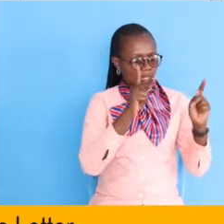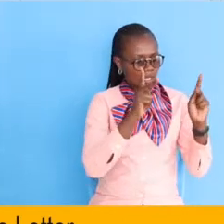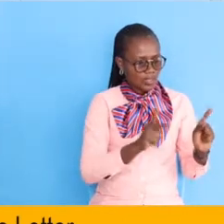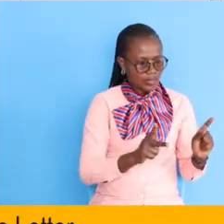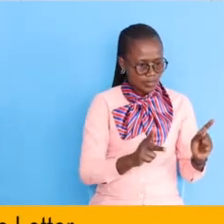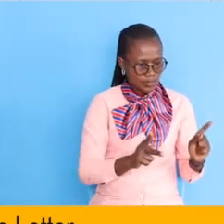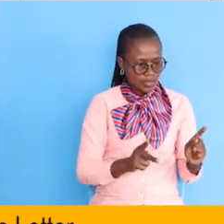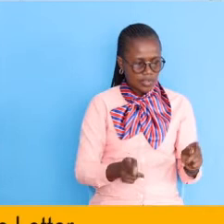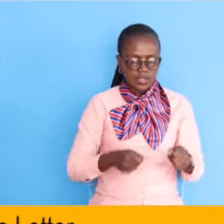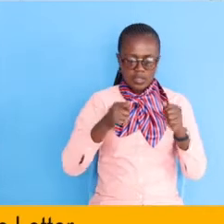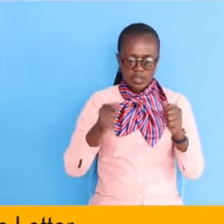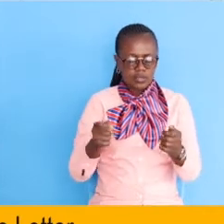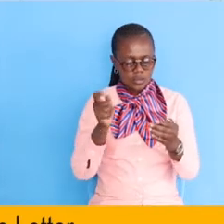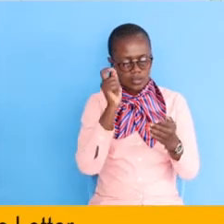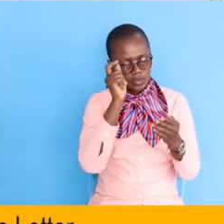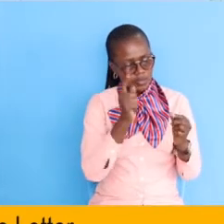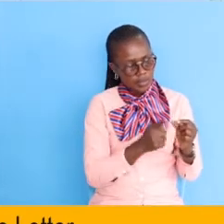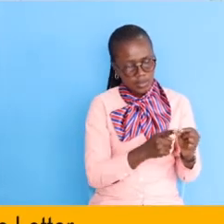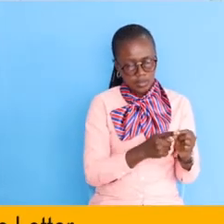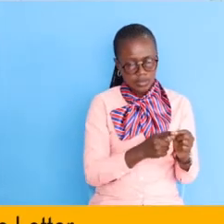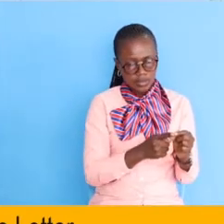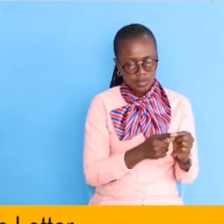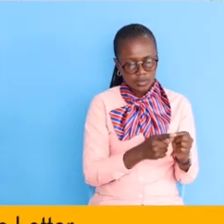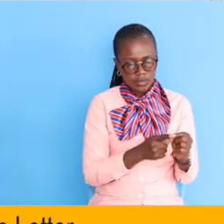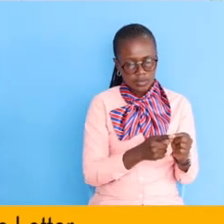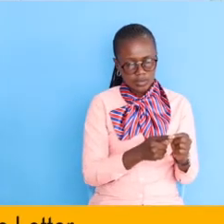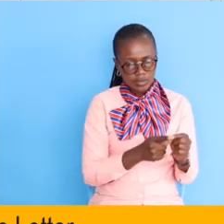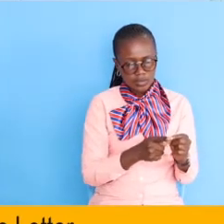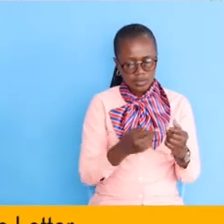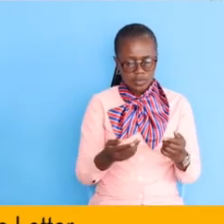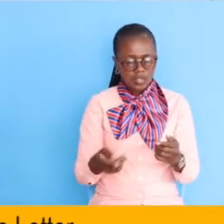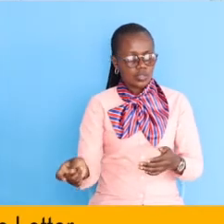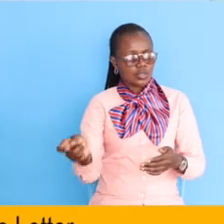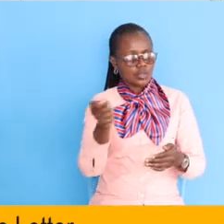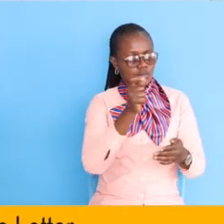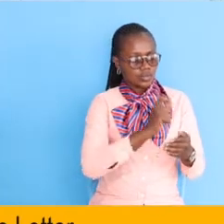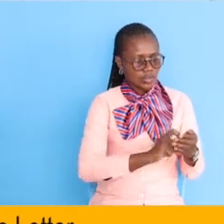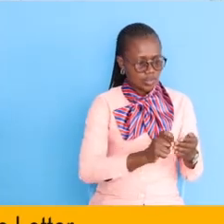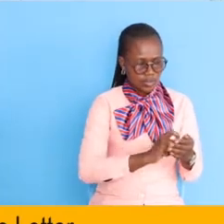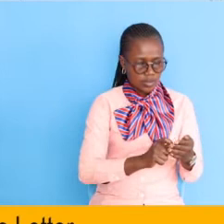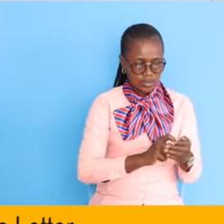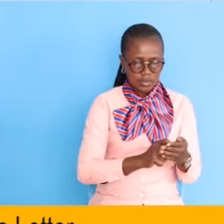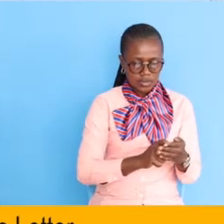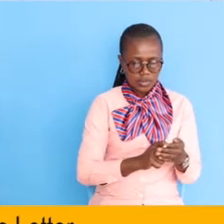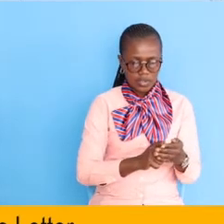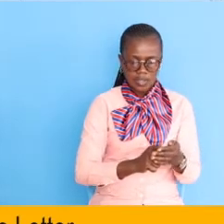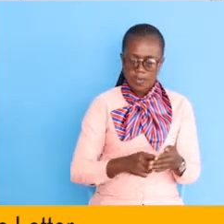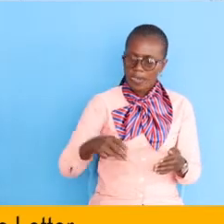then you put the ND. So it reads 22nd.